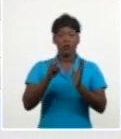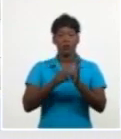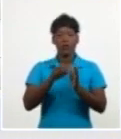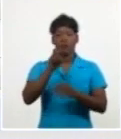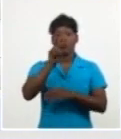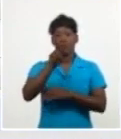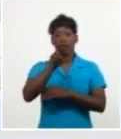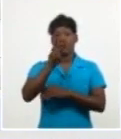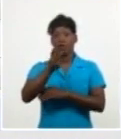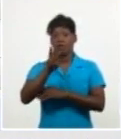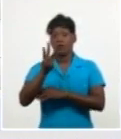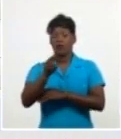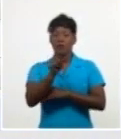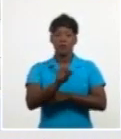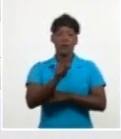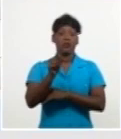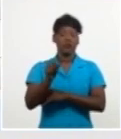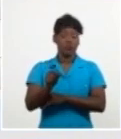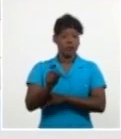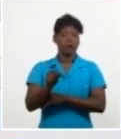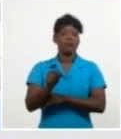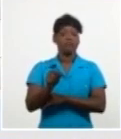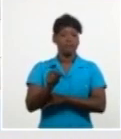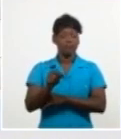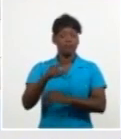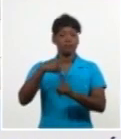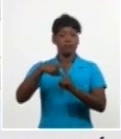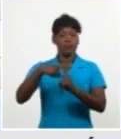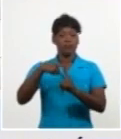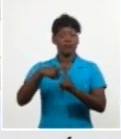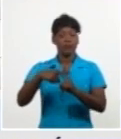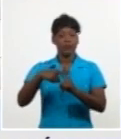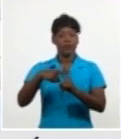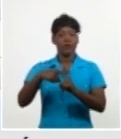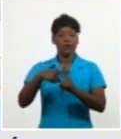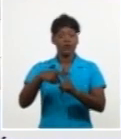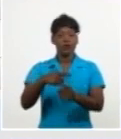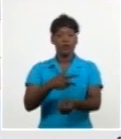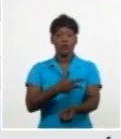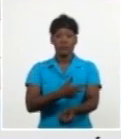2,233 people have tested positive for COVID-19.